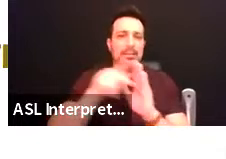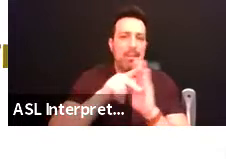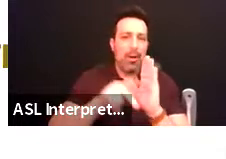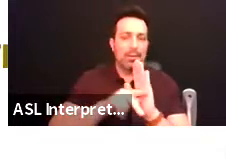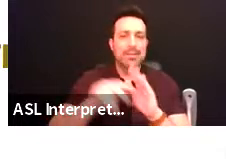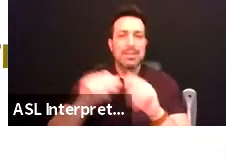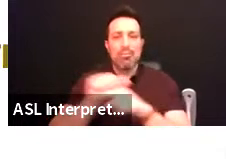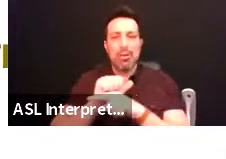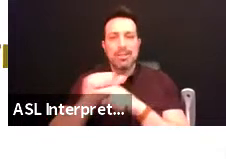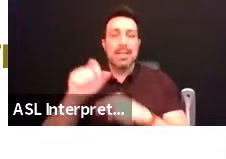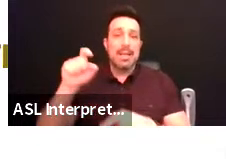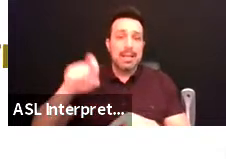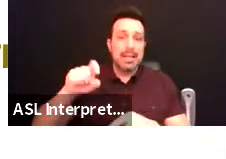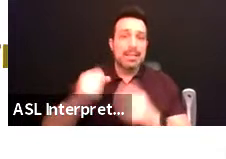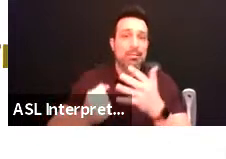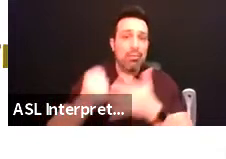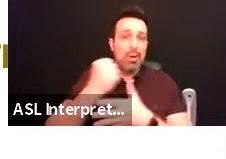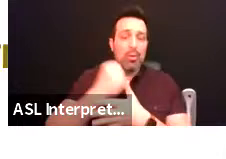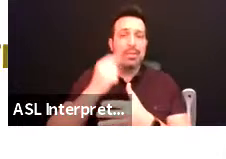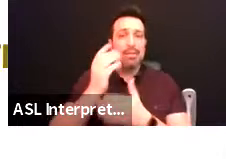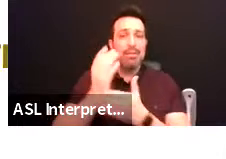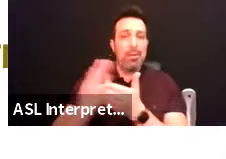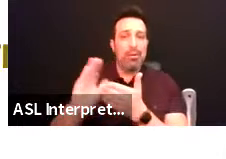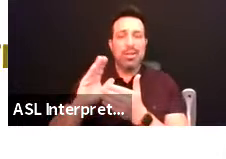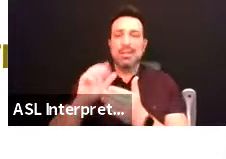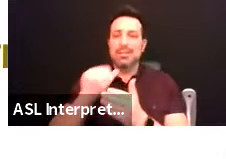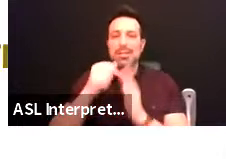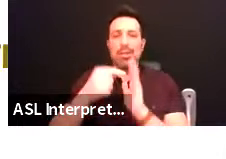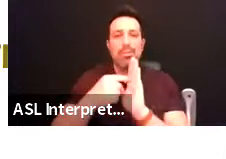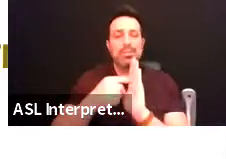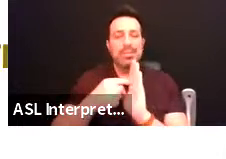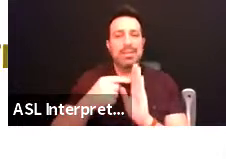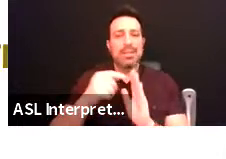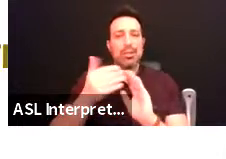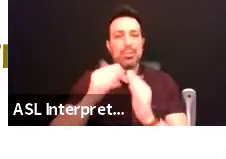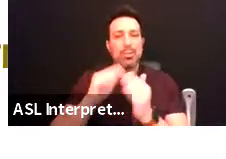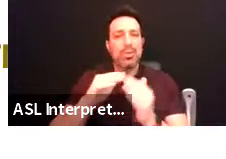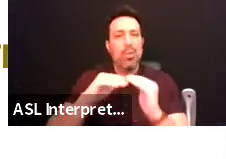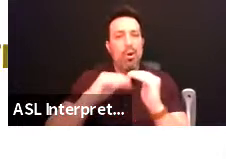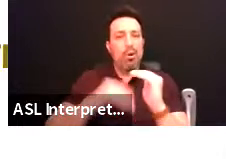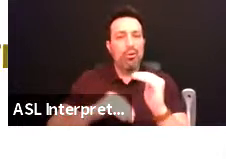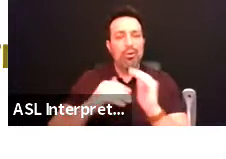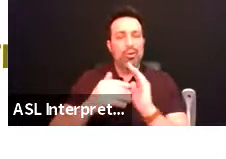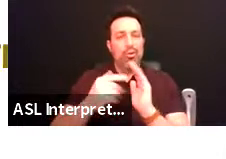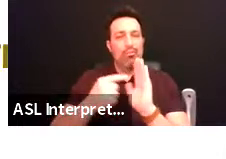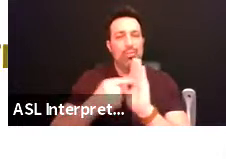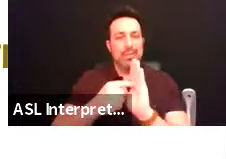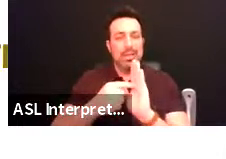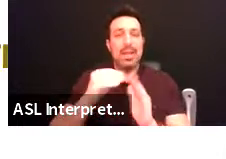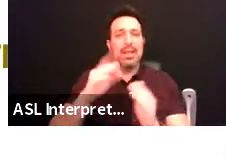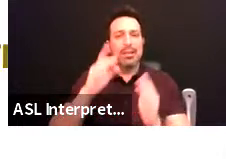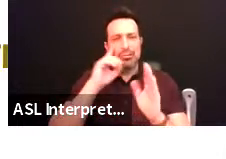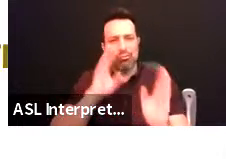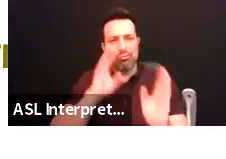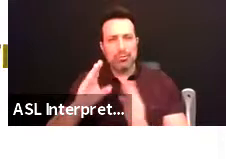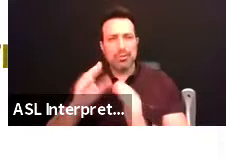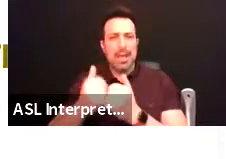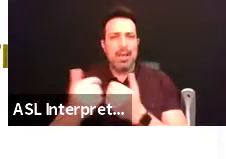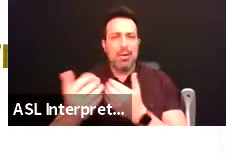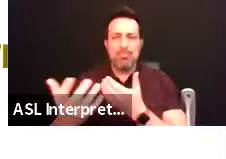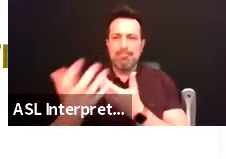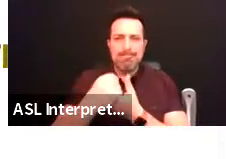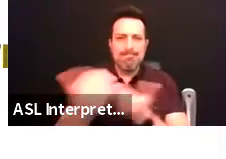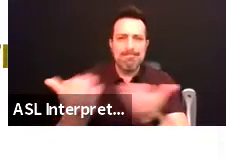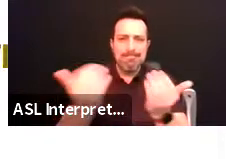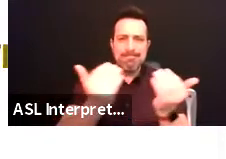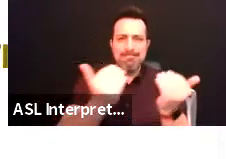the needs and priorities of marginalized and underrepresented communities, and strategies to increase engagement with these